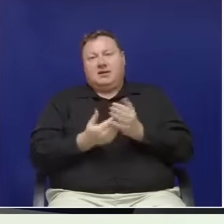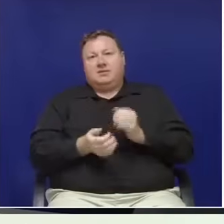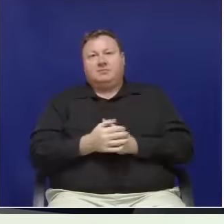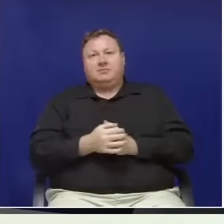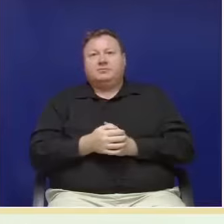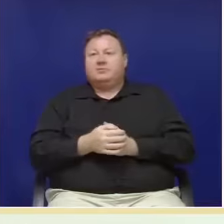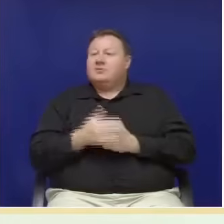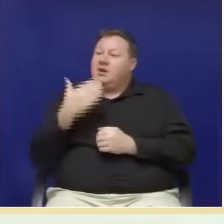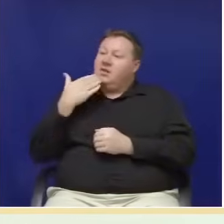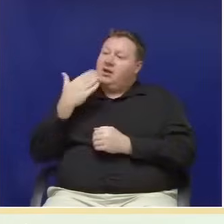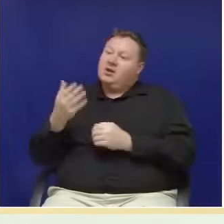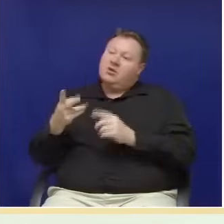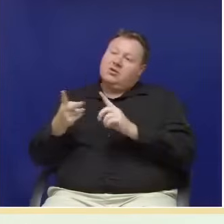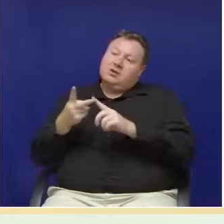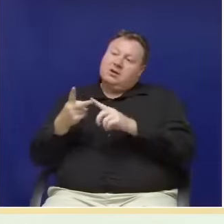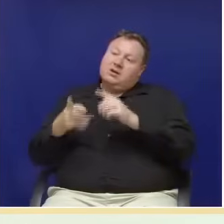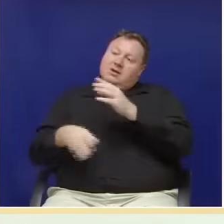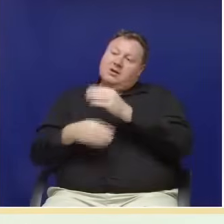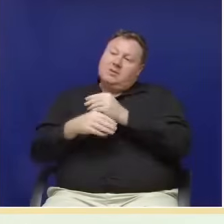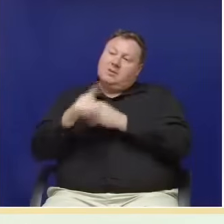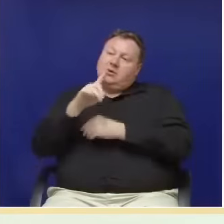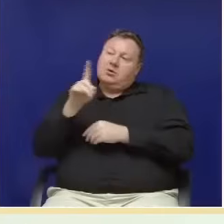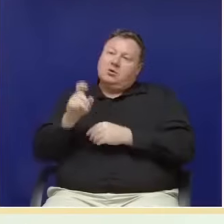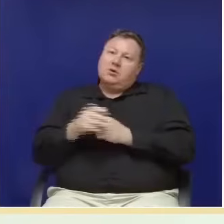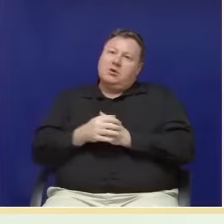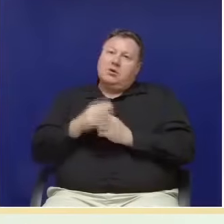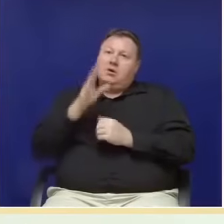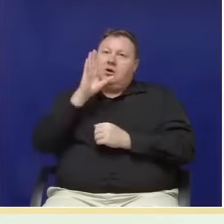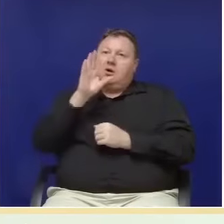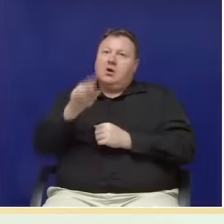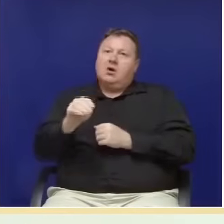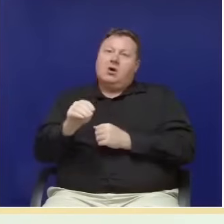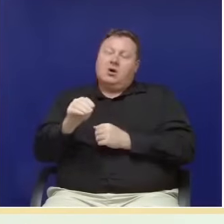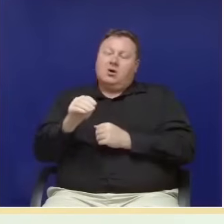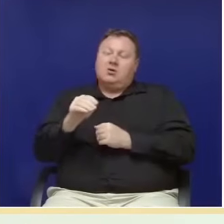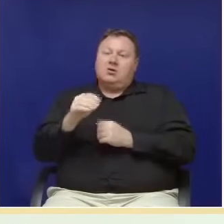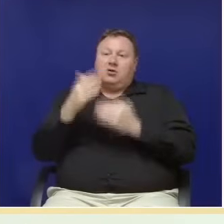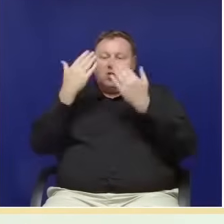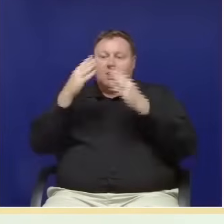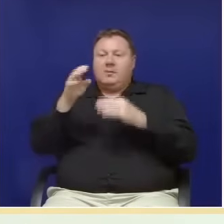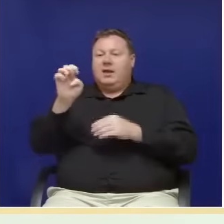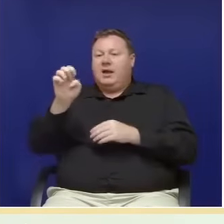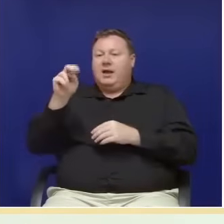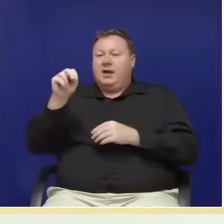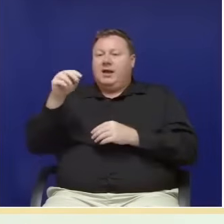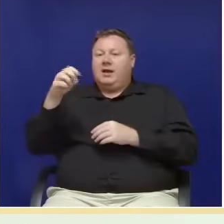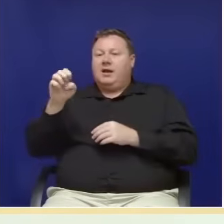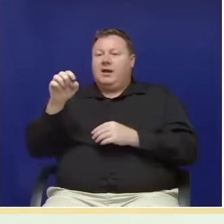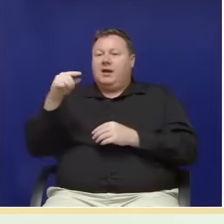The second supplementary question will be asked by Honorable Engelbert.